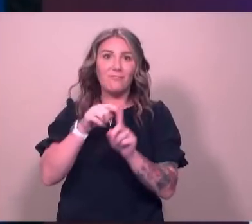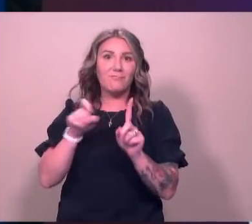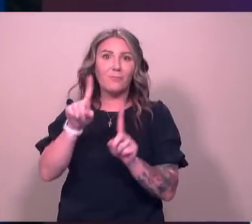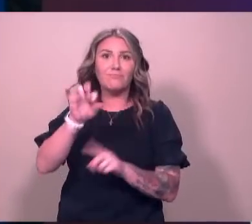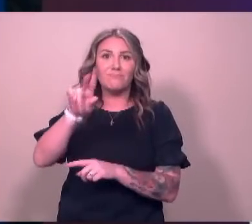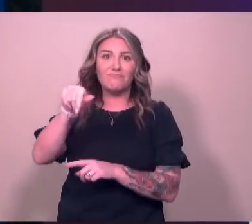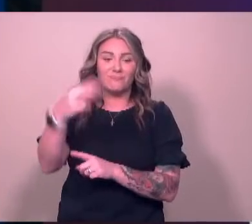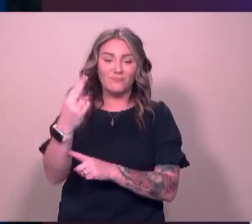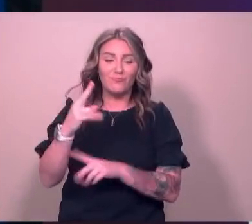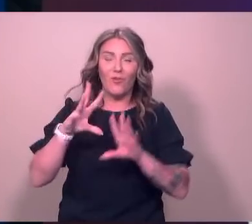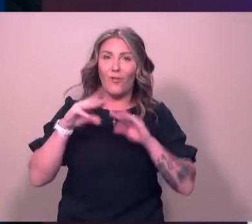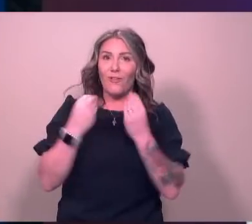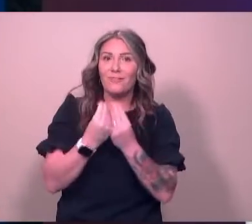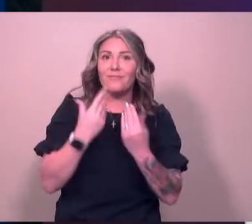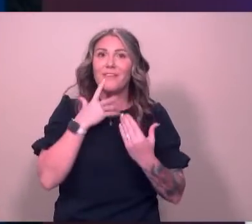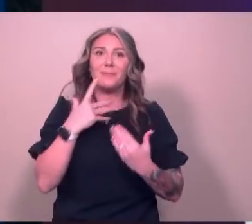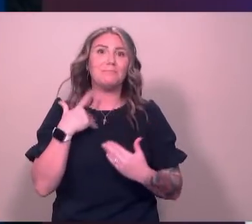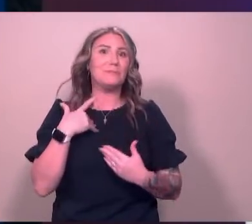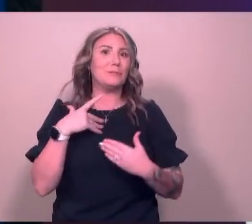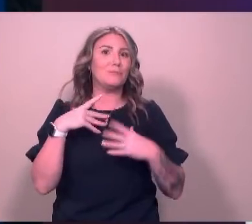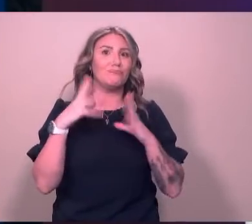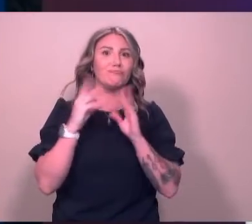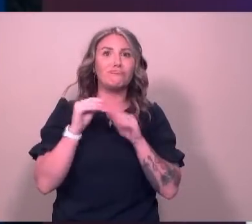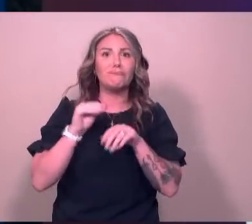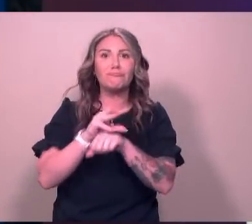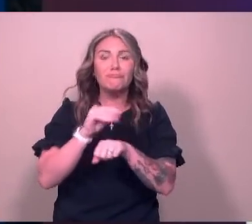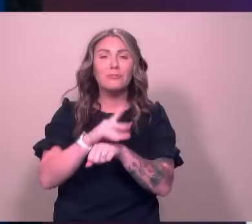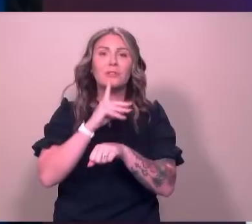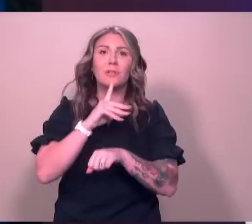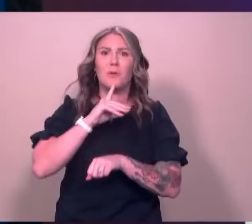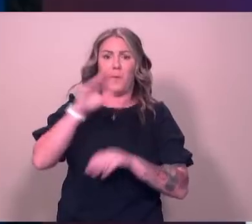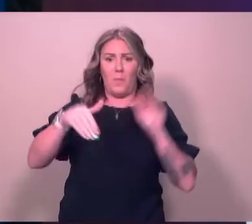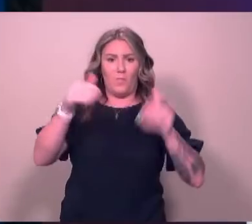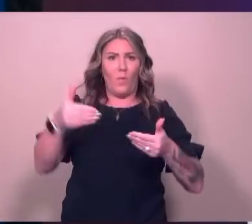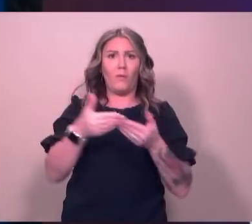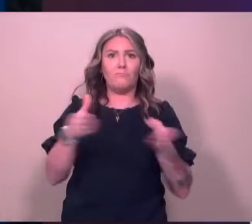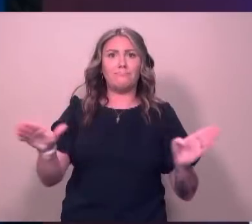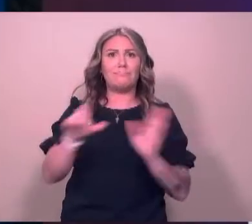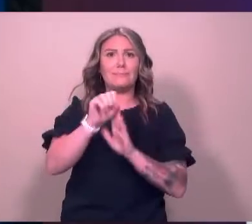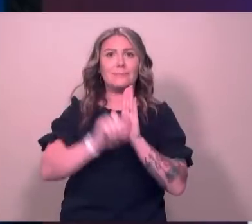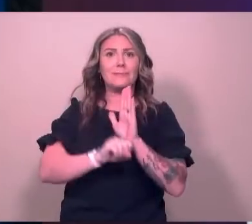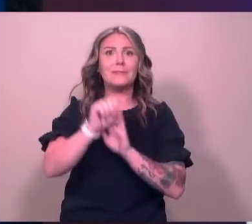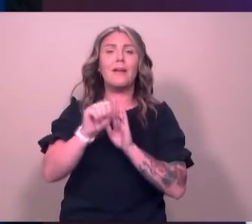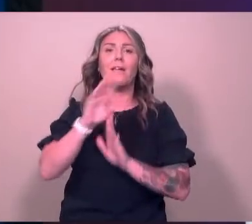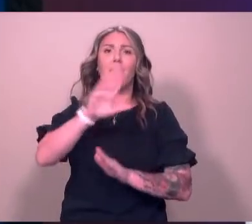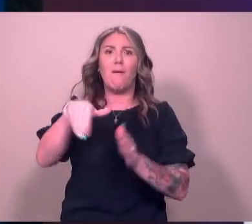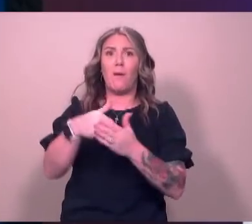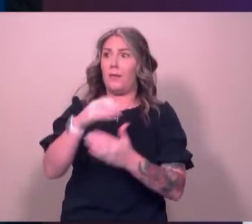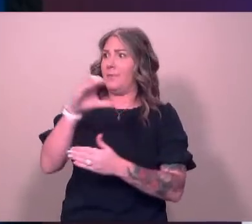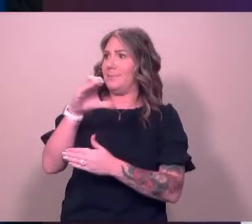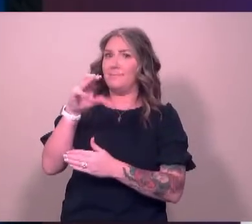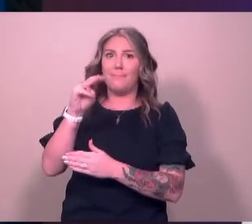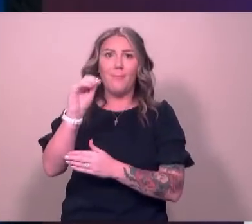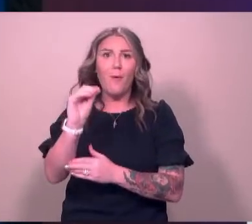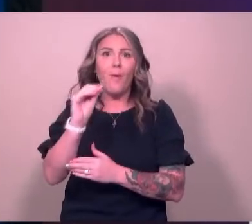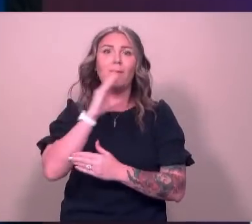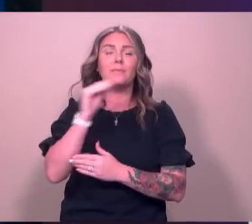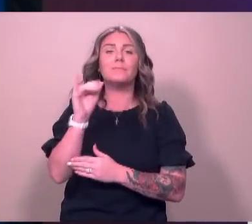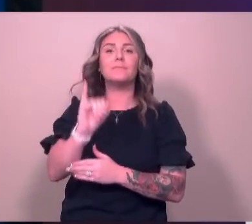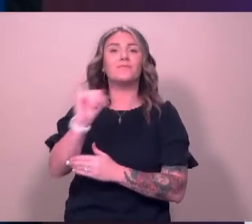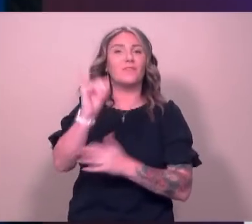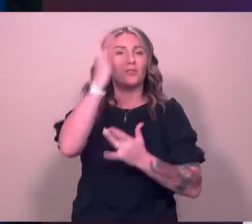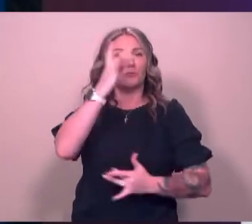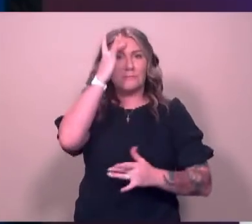Studio. Welcome to the first statewide news and community conference with Chief Medical Officers and infectious disease